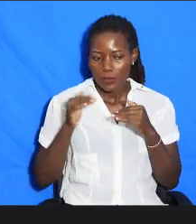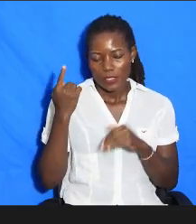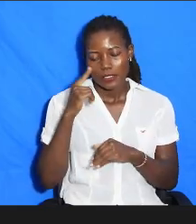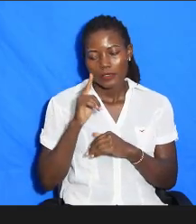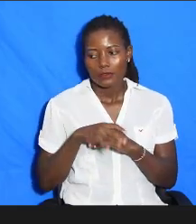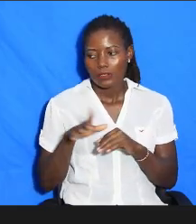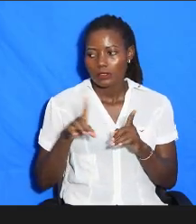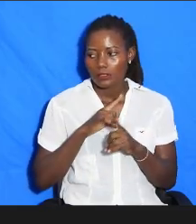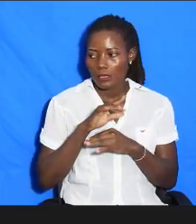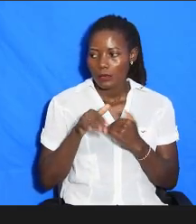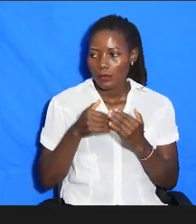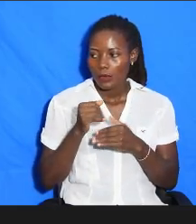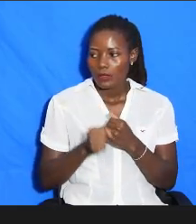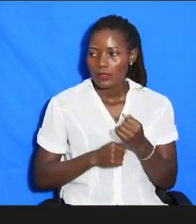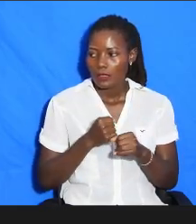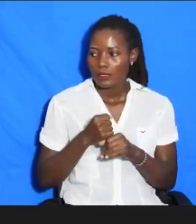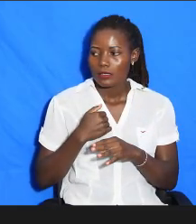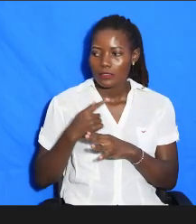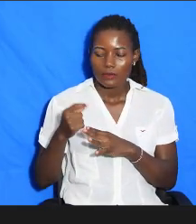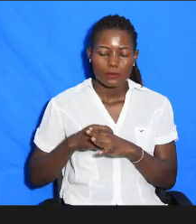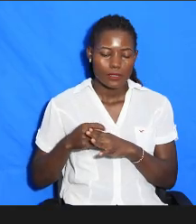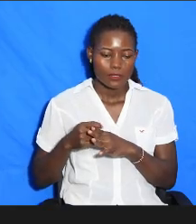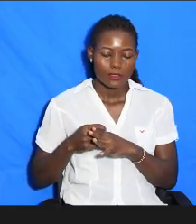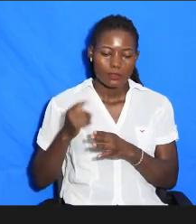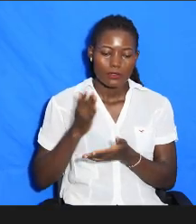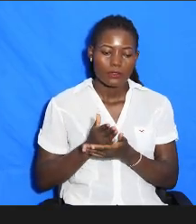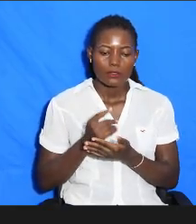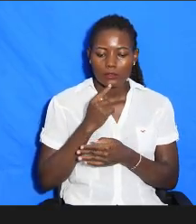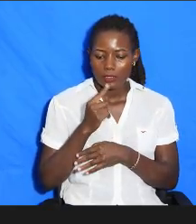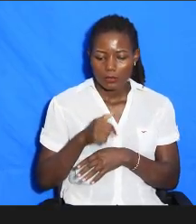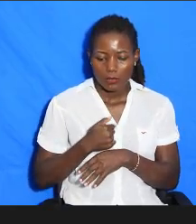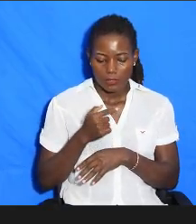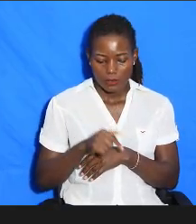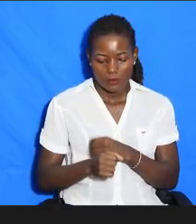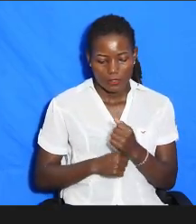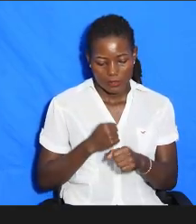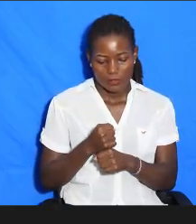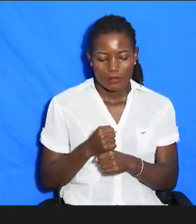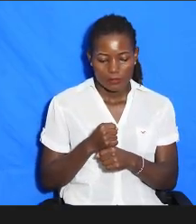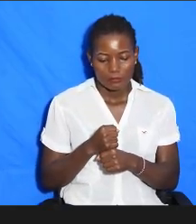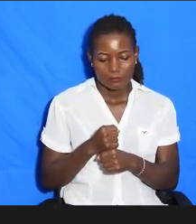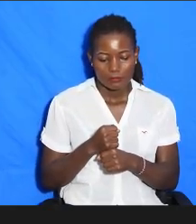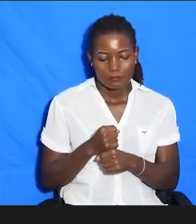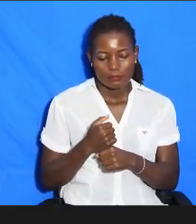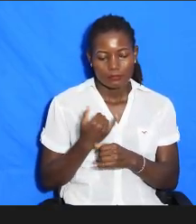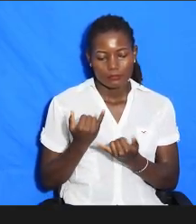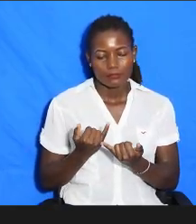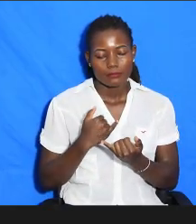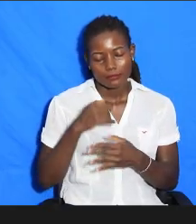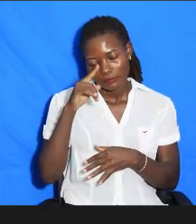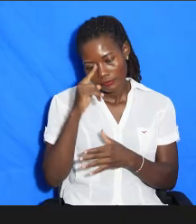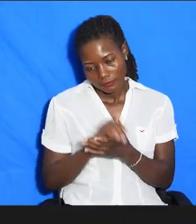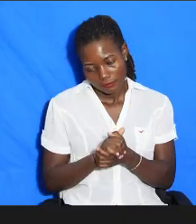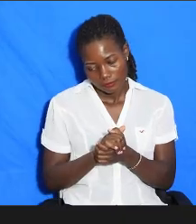Okay. And all the years that I've been training, Mm. and of course telling myself this is the year, this is the year. And I believe now when